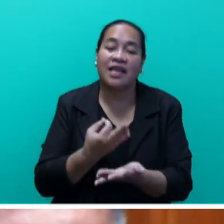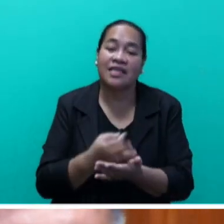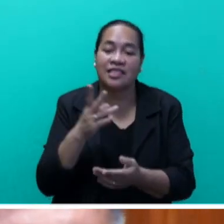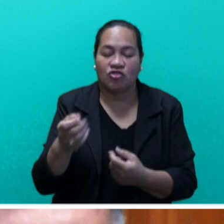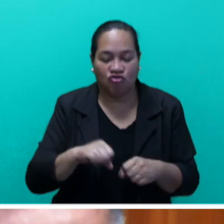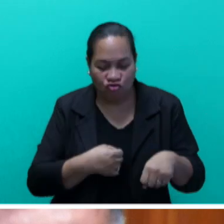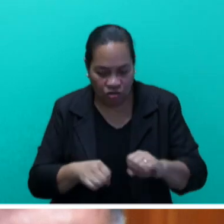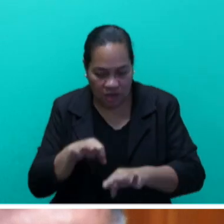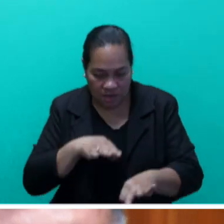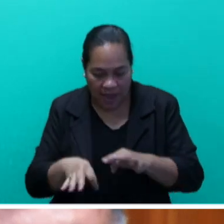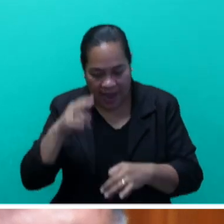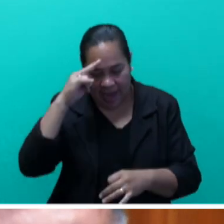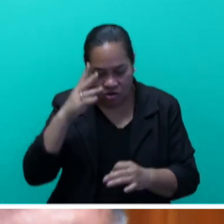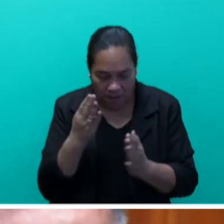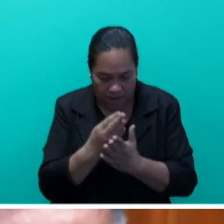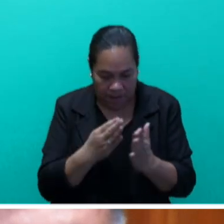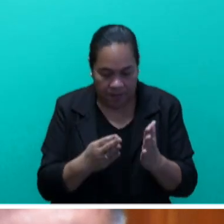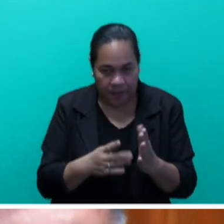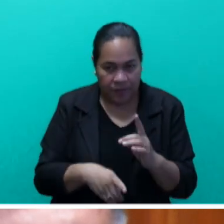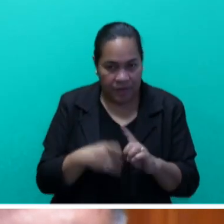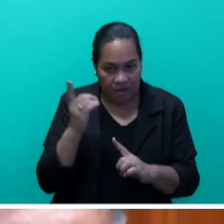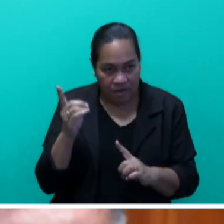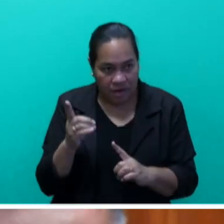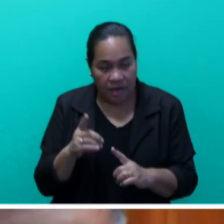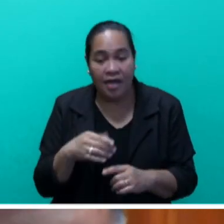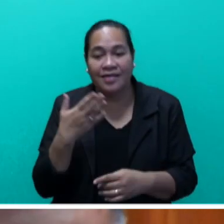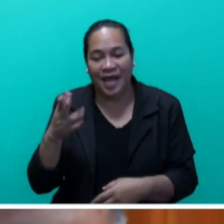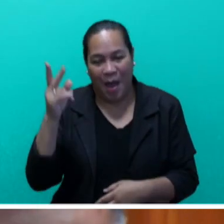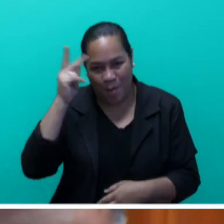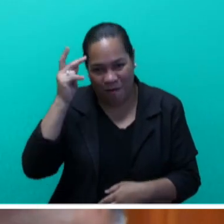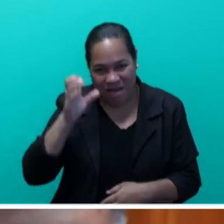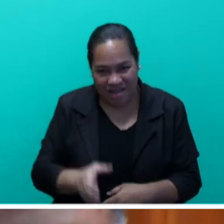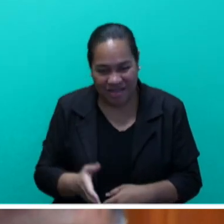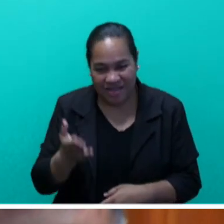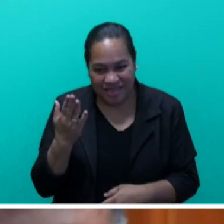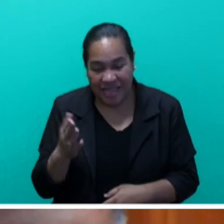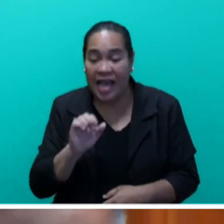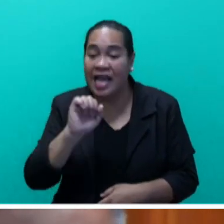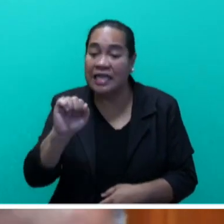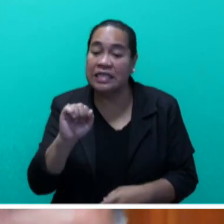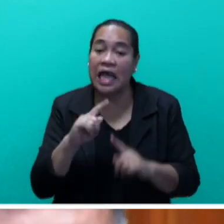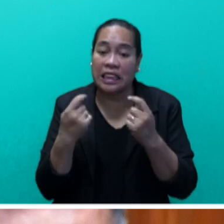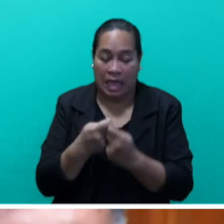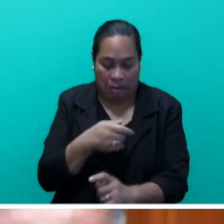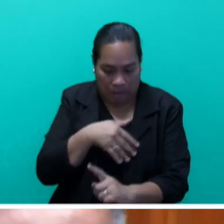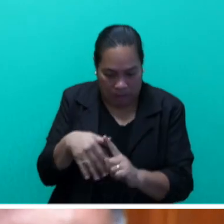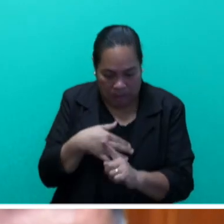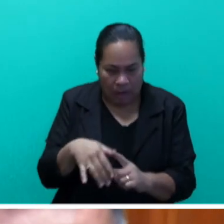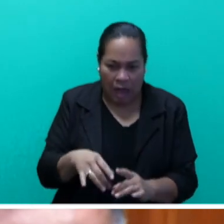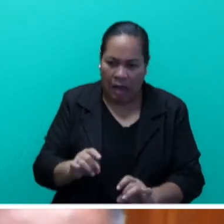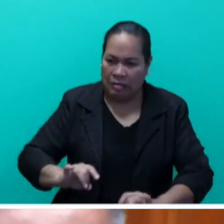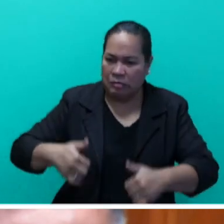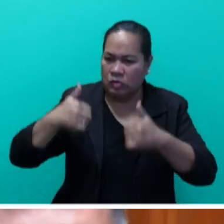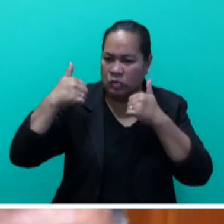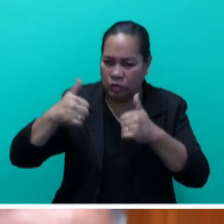Planning, National Development and Statistics, Honourable Professor Biman Prasad, and his team for their outstanding work in stabilizing government